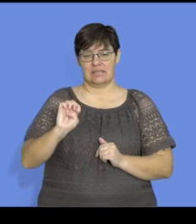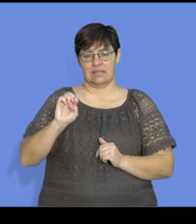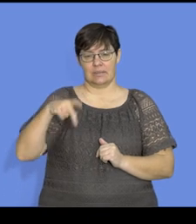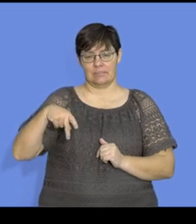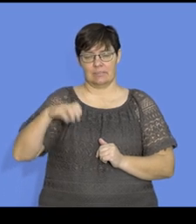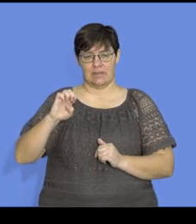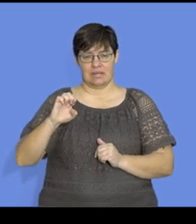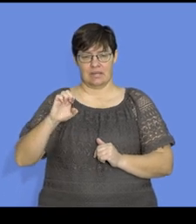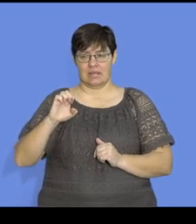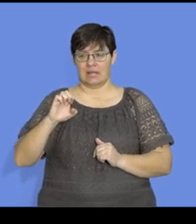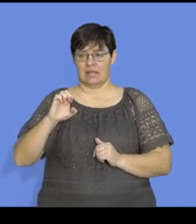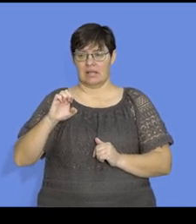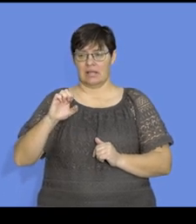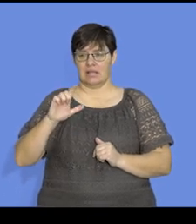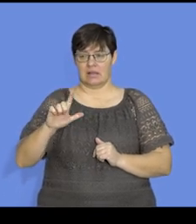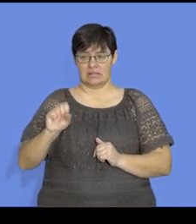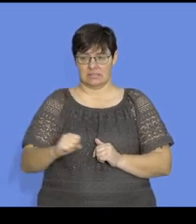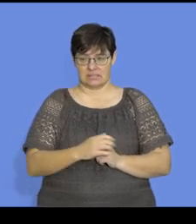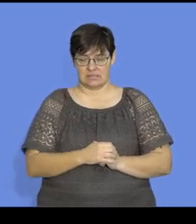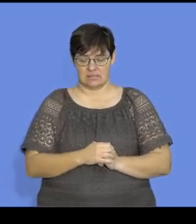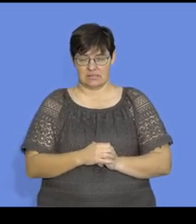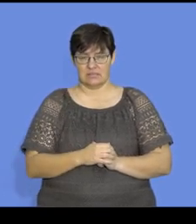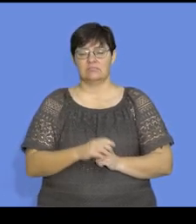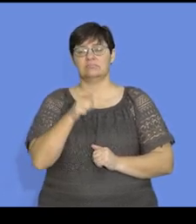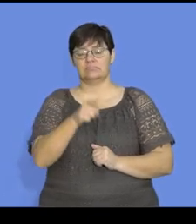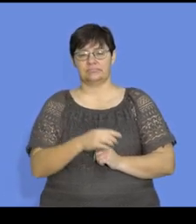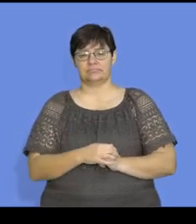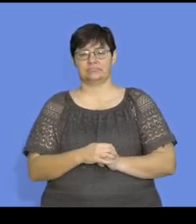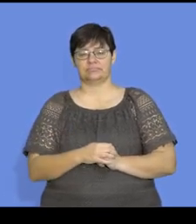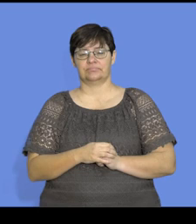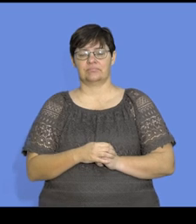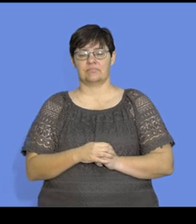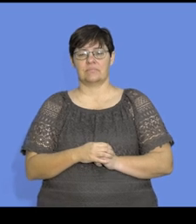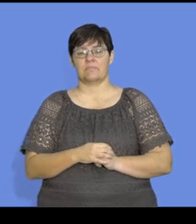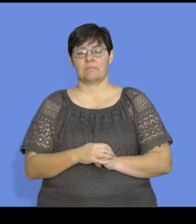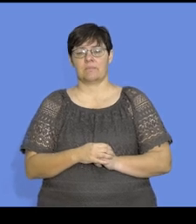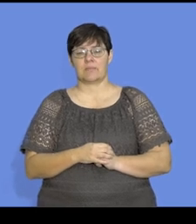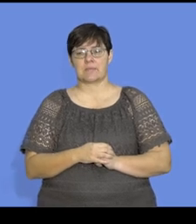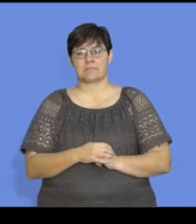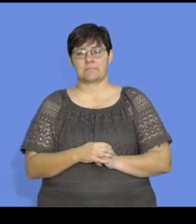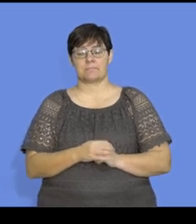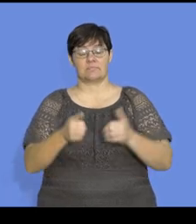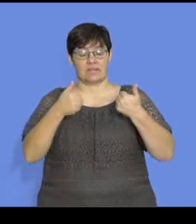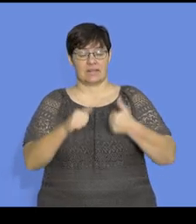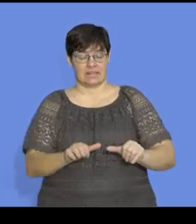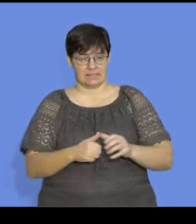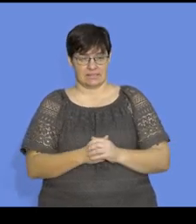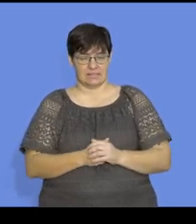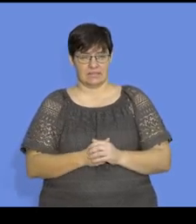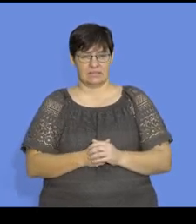As I say to you, know the diagram, know your plant, the flower. The next one,